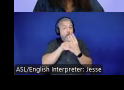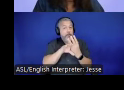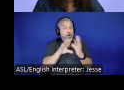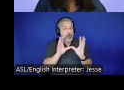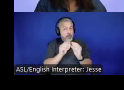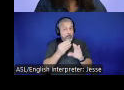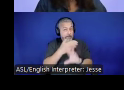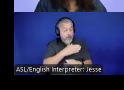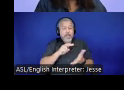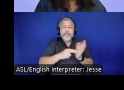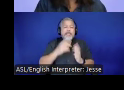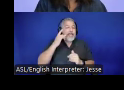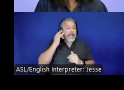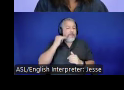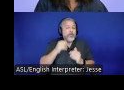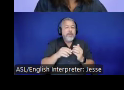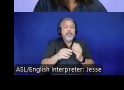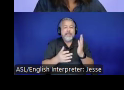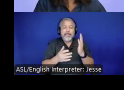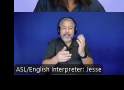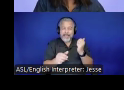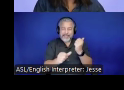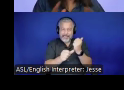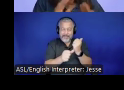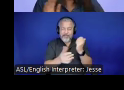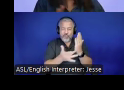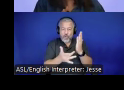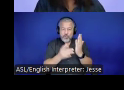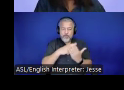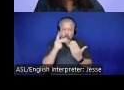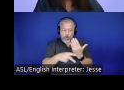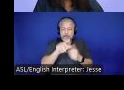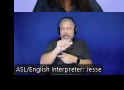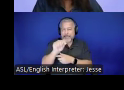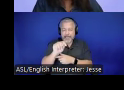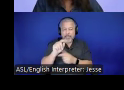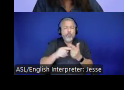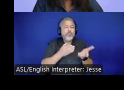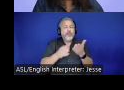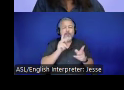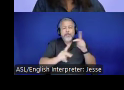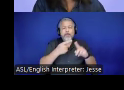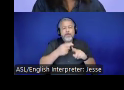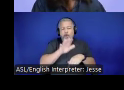California's assistive technology program. So we serve individuals of all ages and all types of